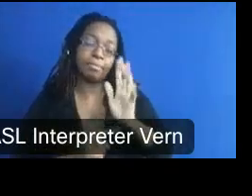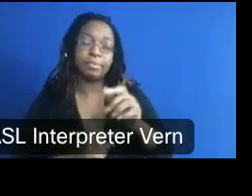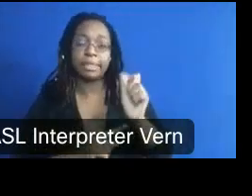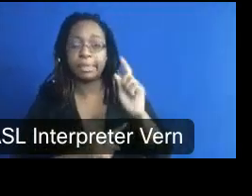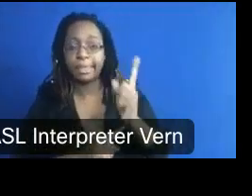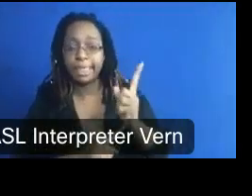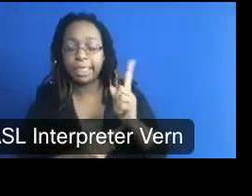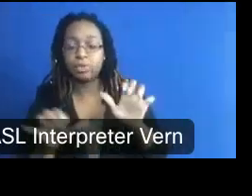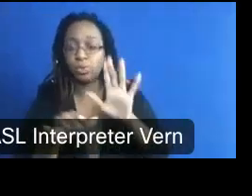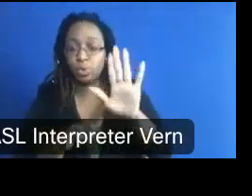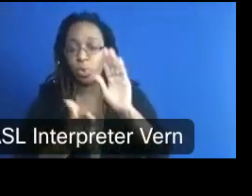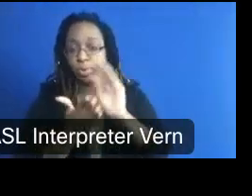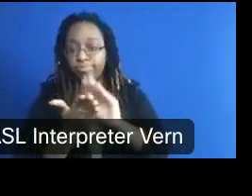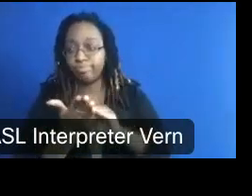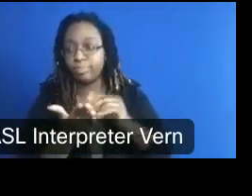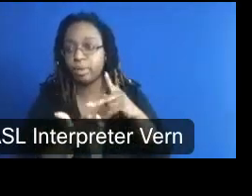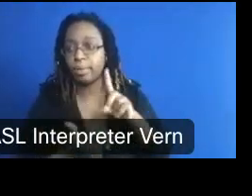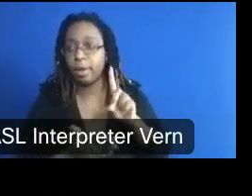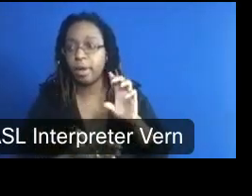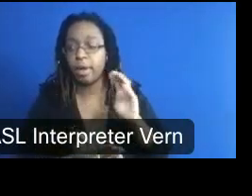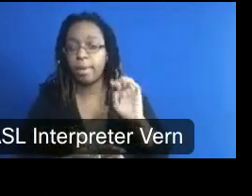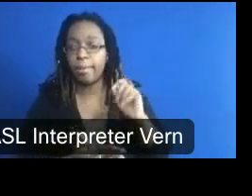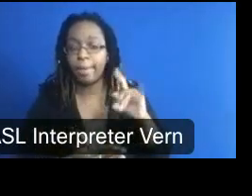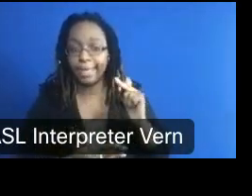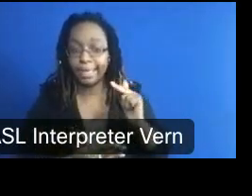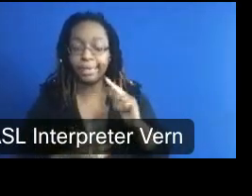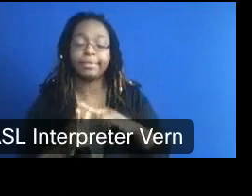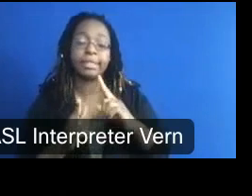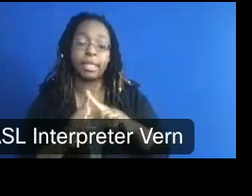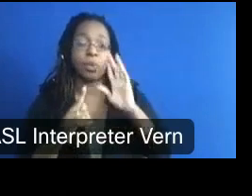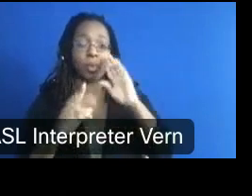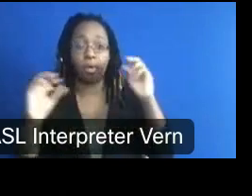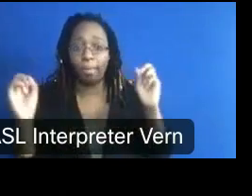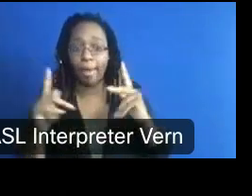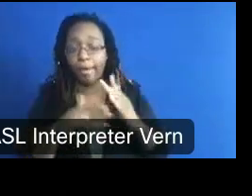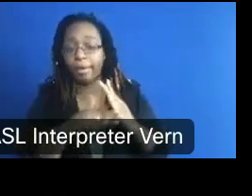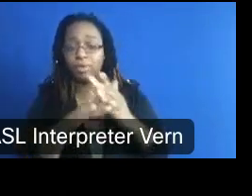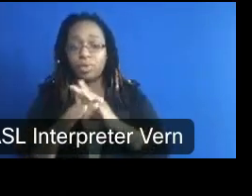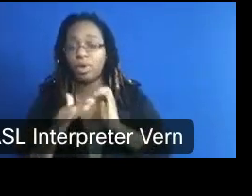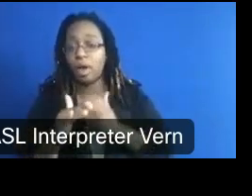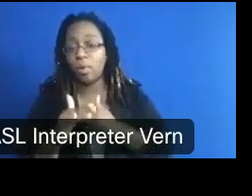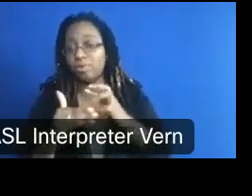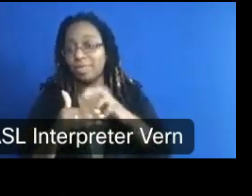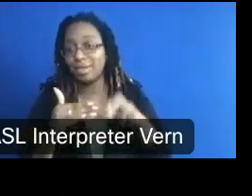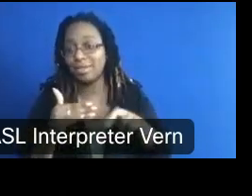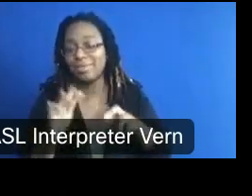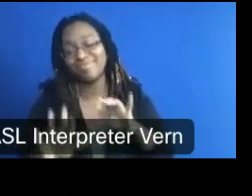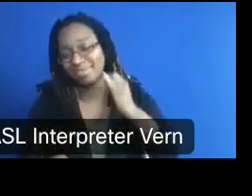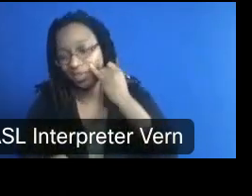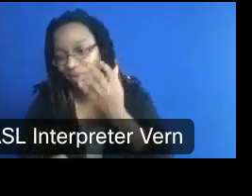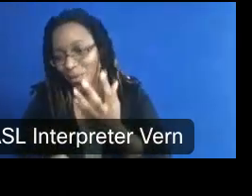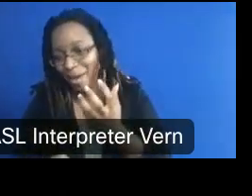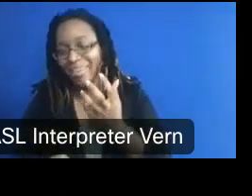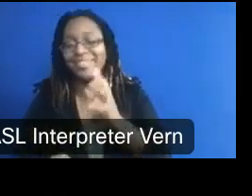pod mapping. And then we'll come back together and share our, if you want to, share our pods